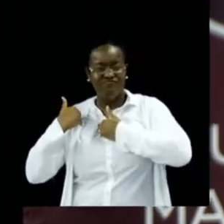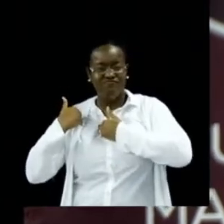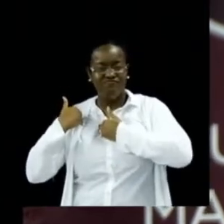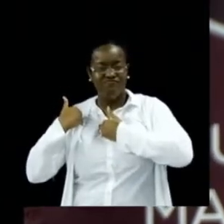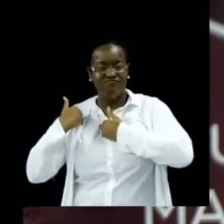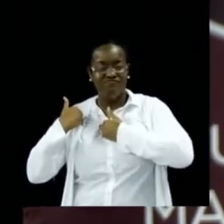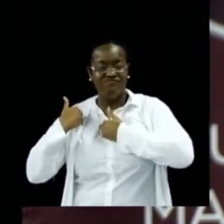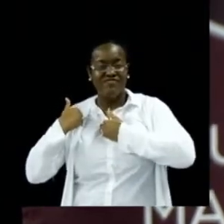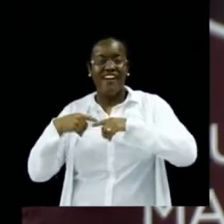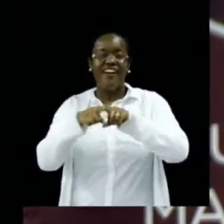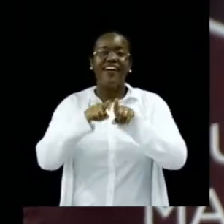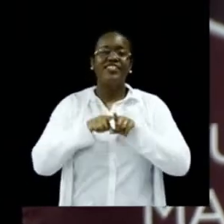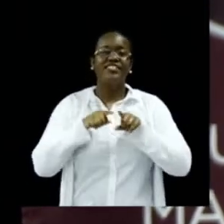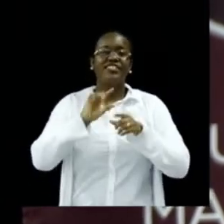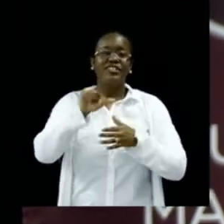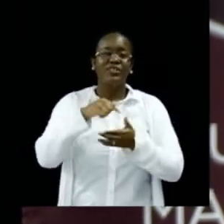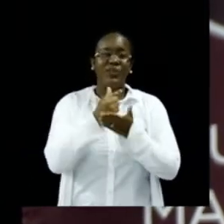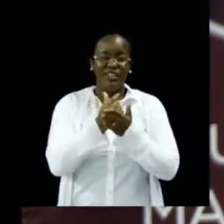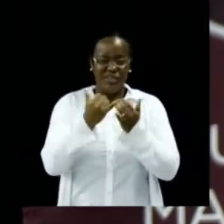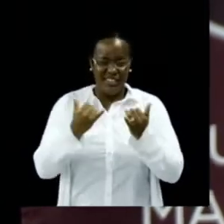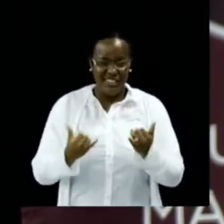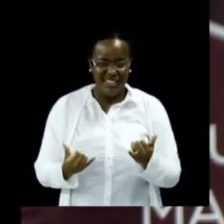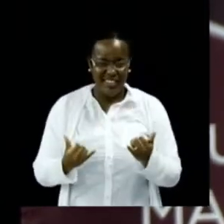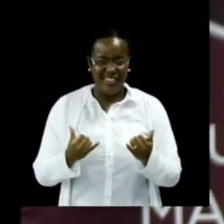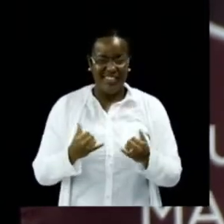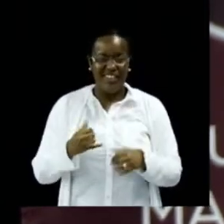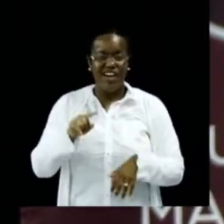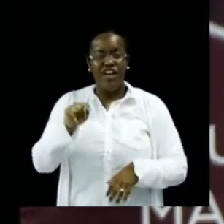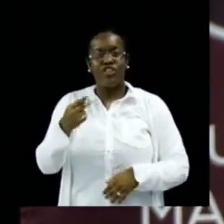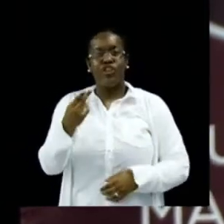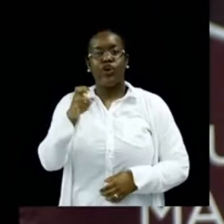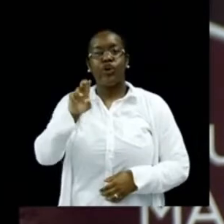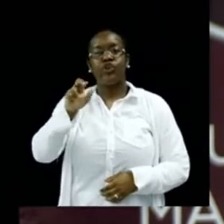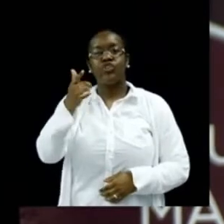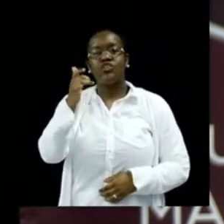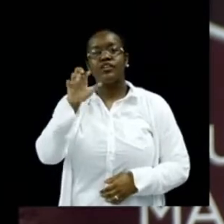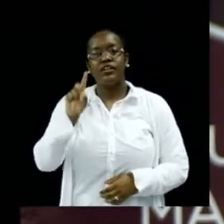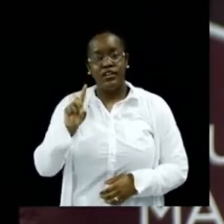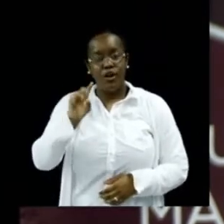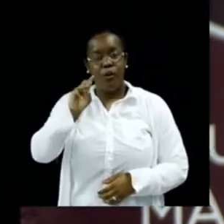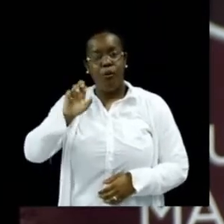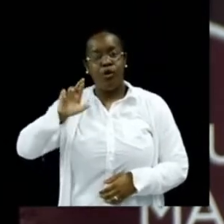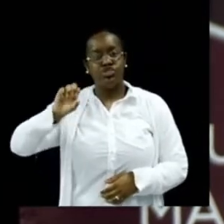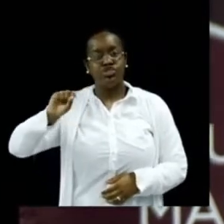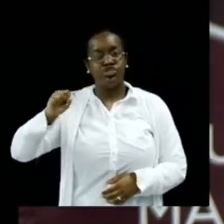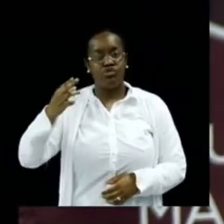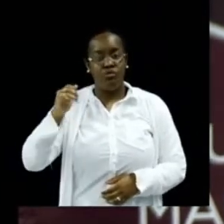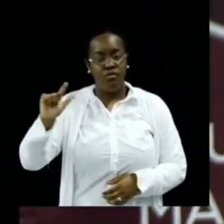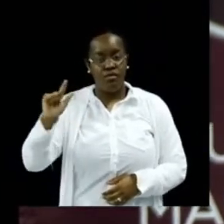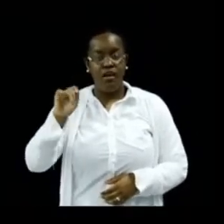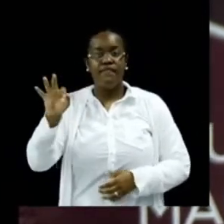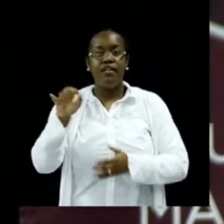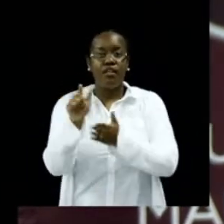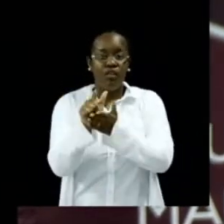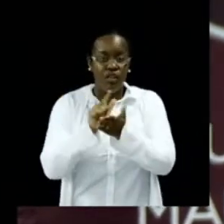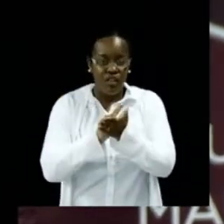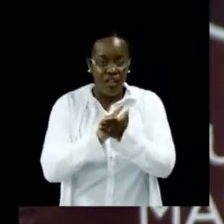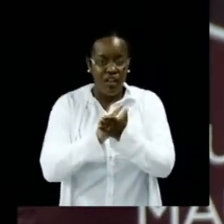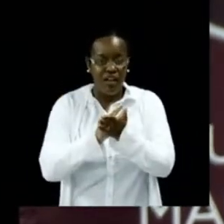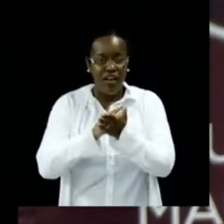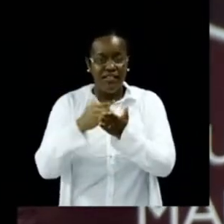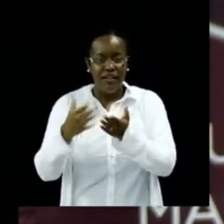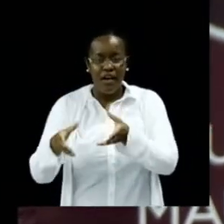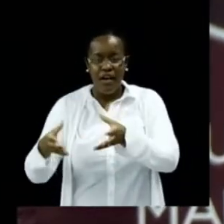As a graduate of Thurgood Marshall School of Law, a special mantle has been placed on you with a